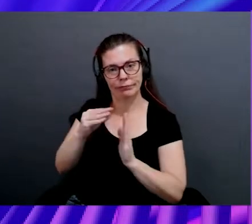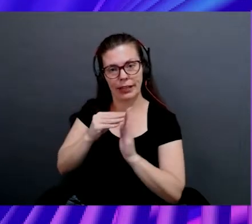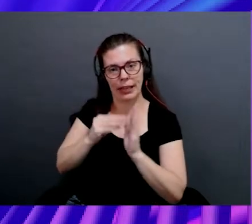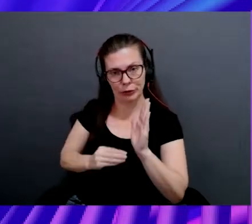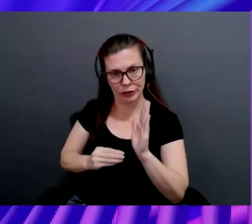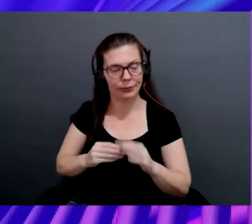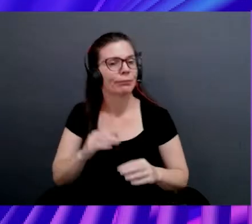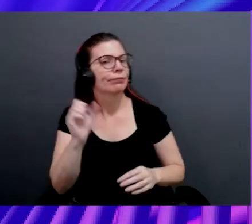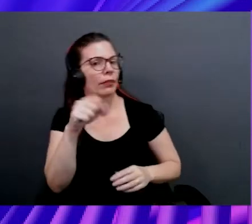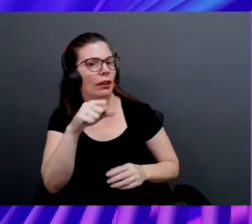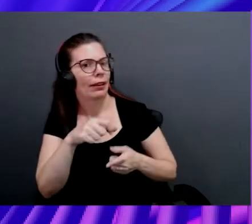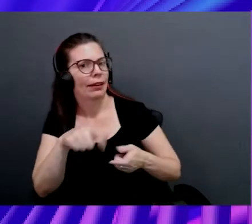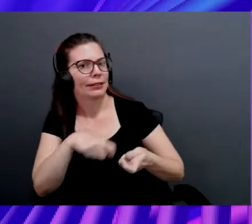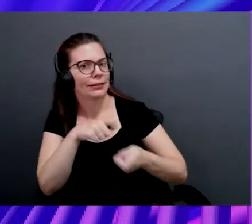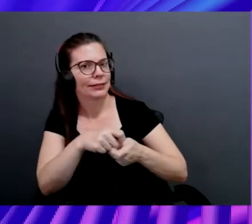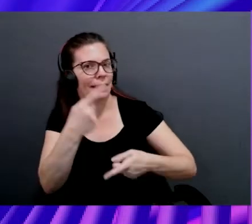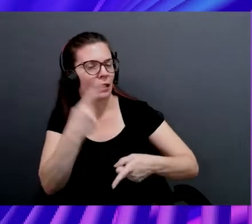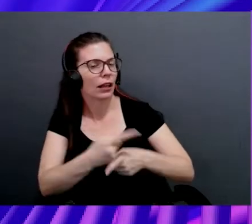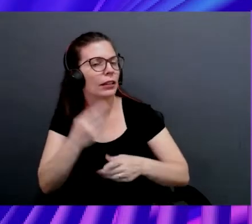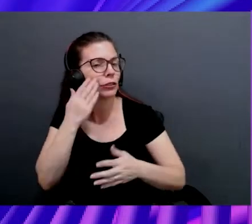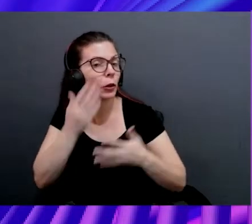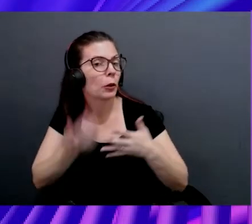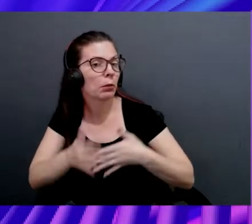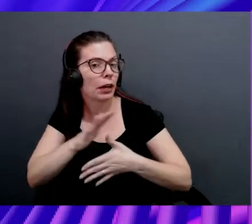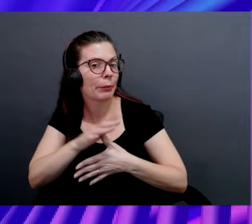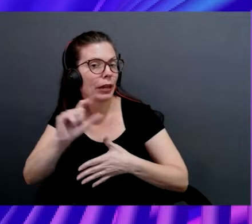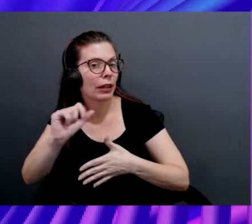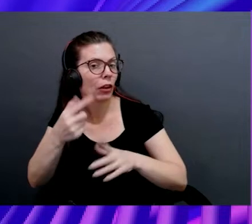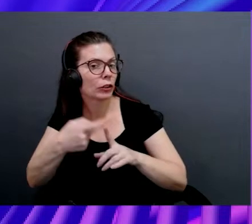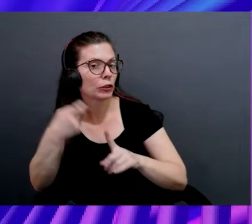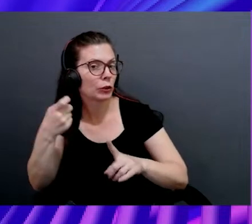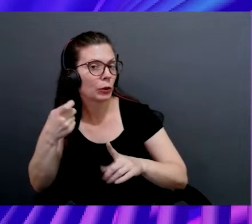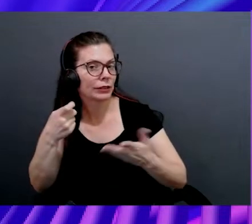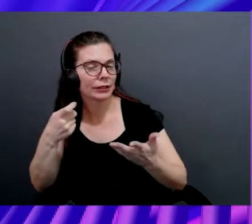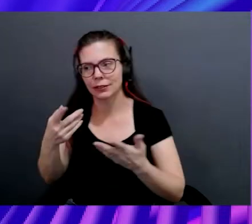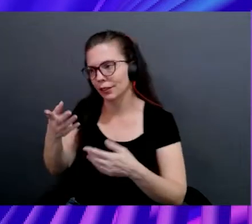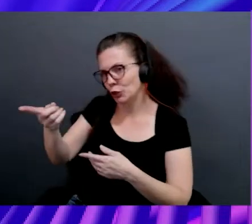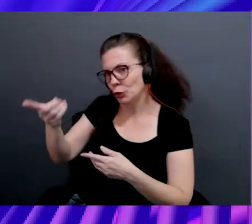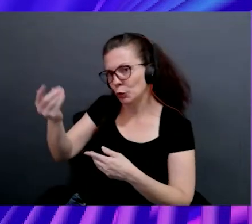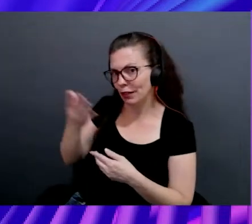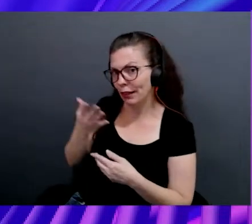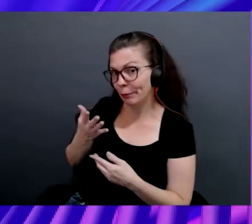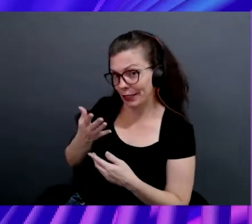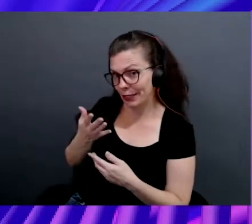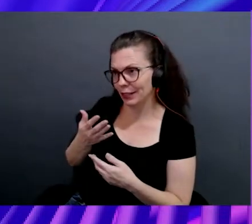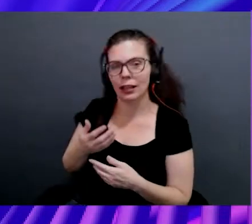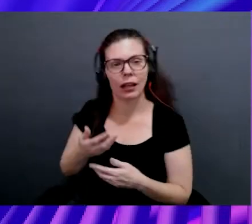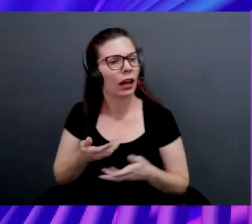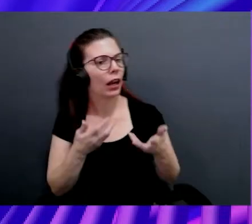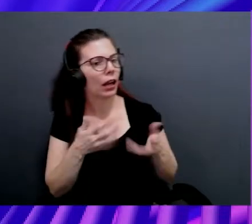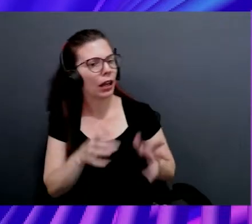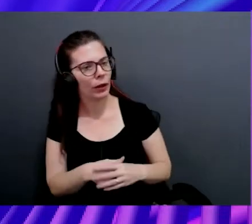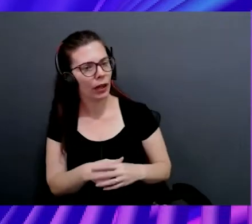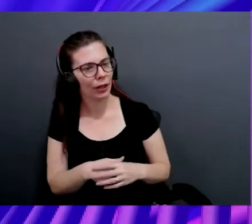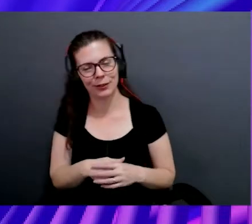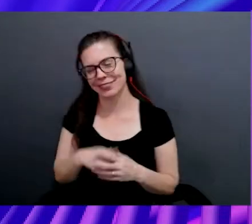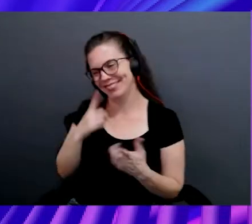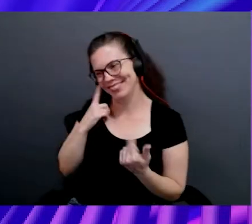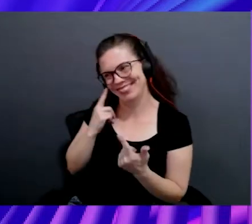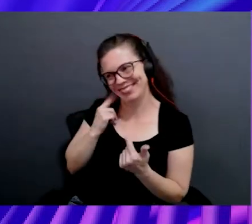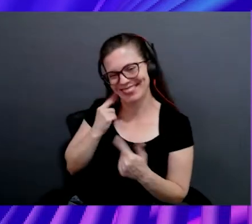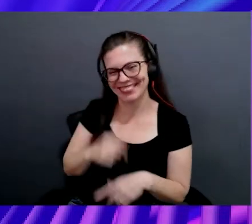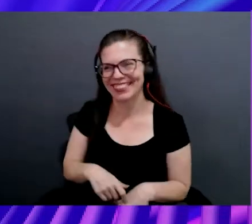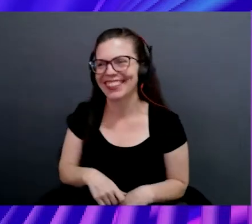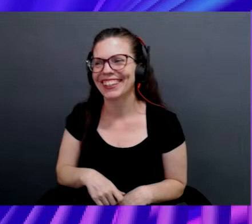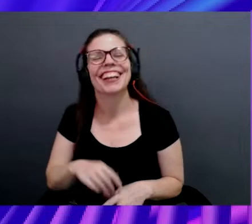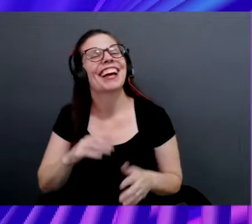our primary log source is? I want you to tell me. I don't want to. So our